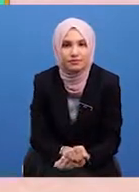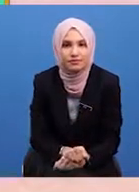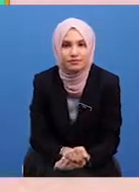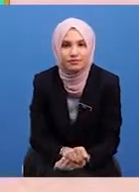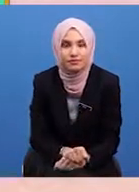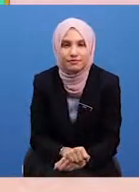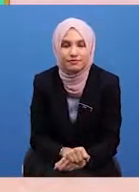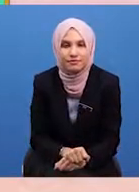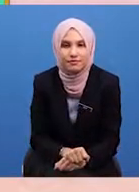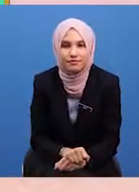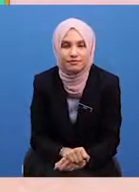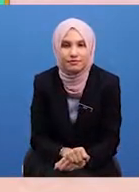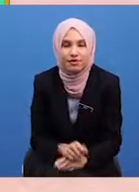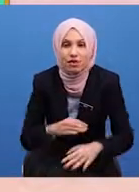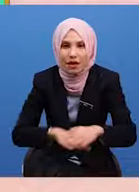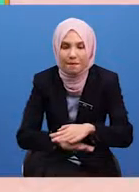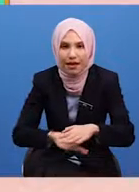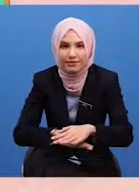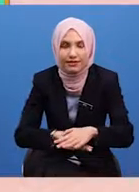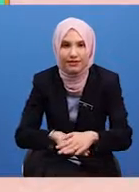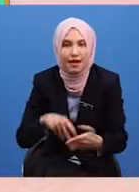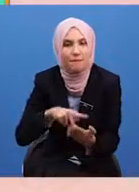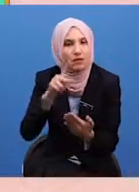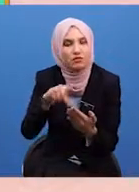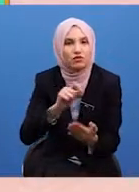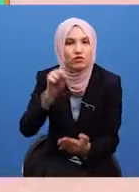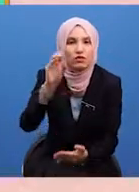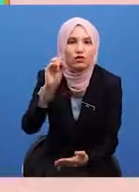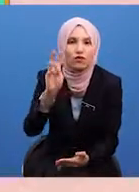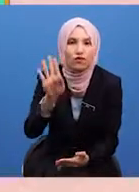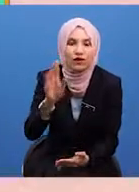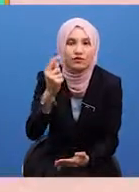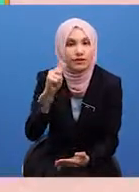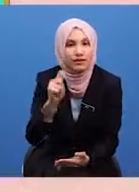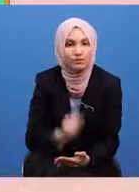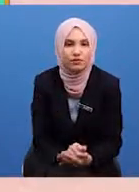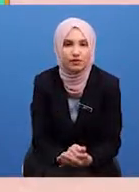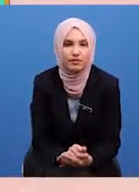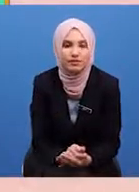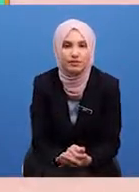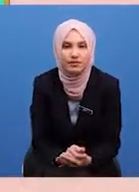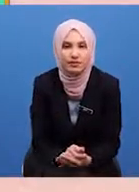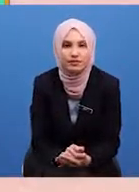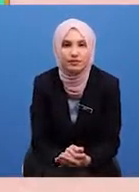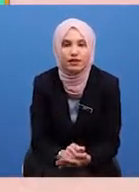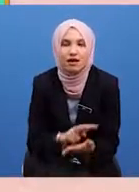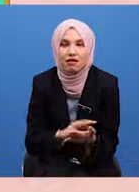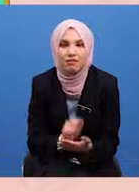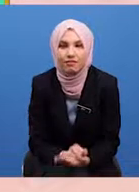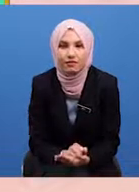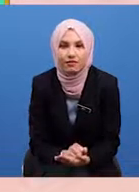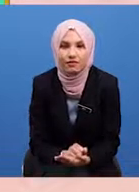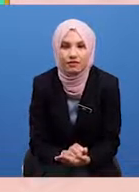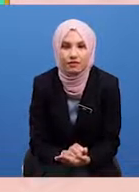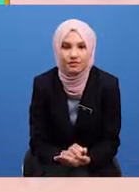You can refer to page 105 of the textbooks where Lin says Bradbury in an